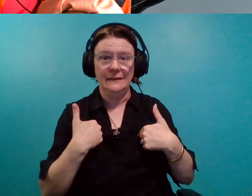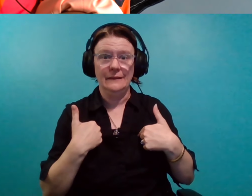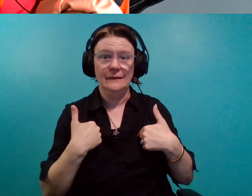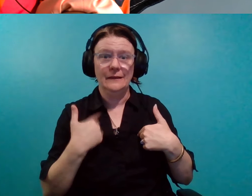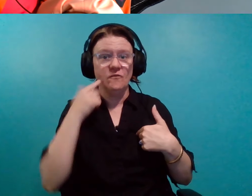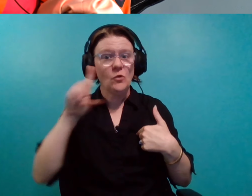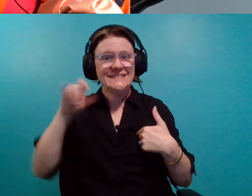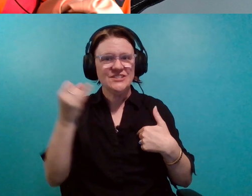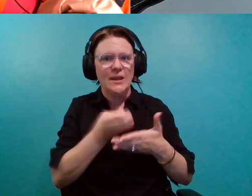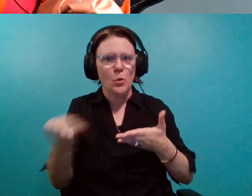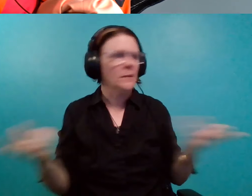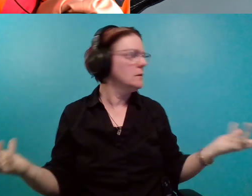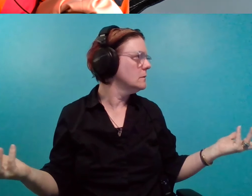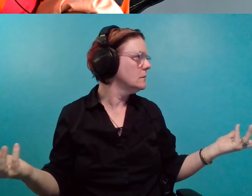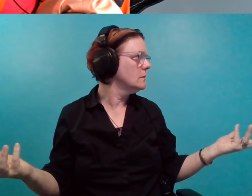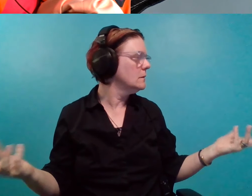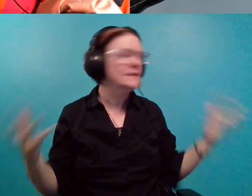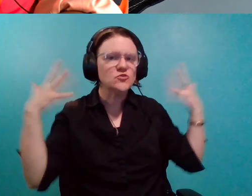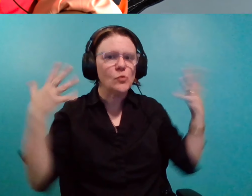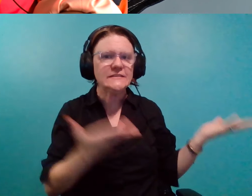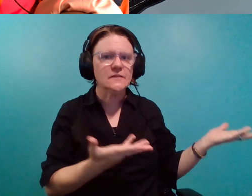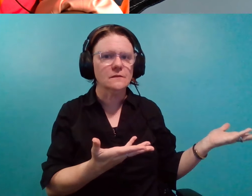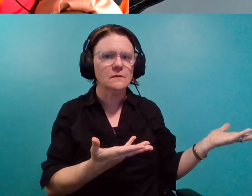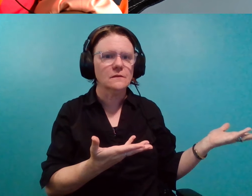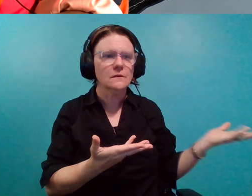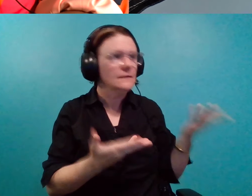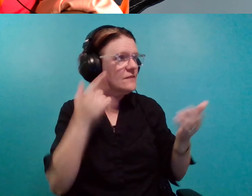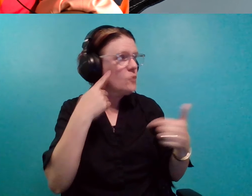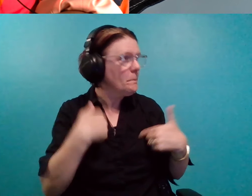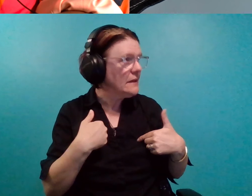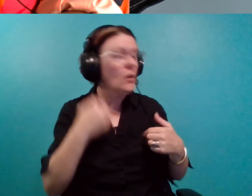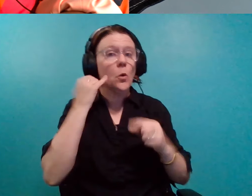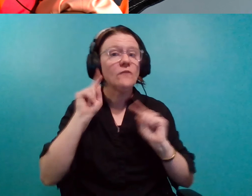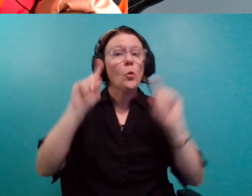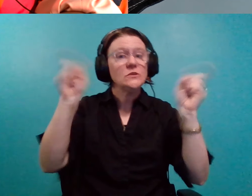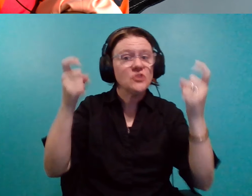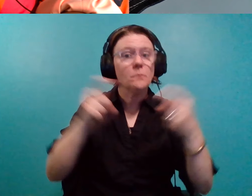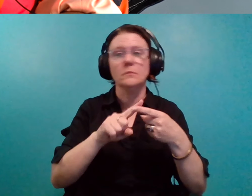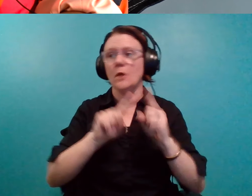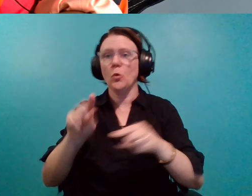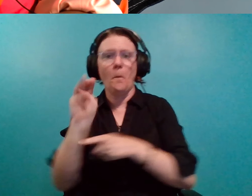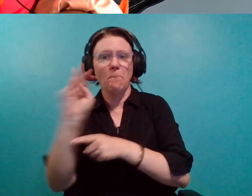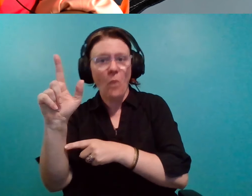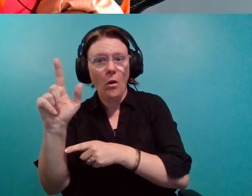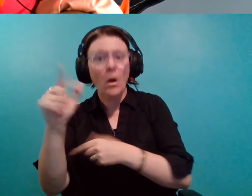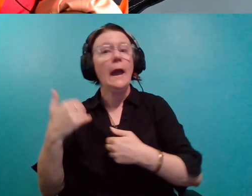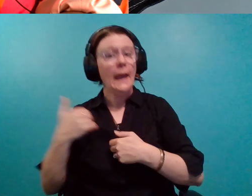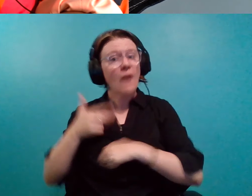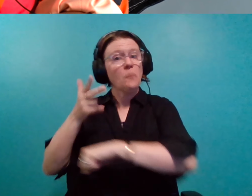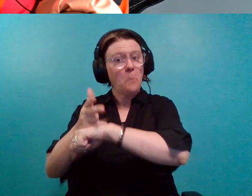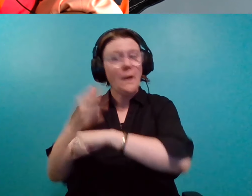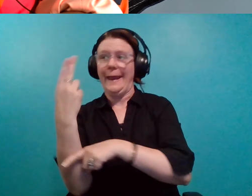like myself to use for DJ equipment. That's crazy. You know, and you'll be surprised. It's like I go to like the gym or to the mall. It's like they have the